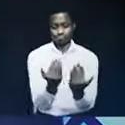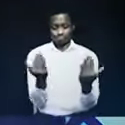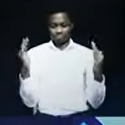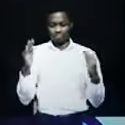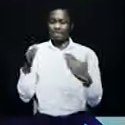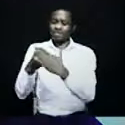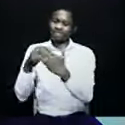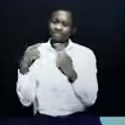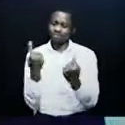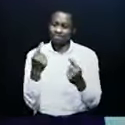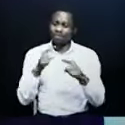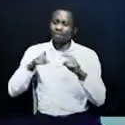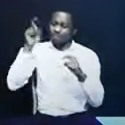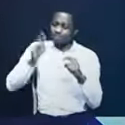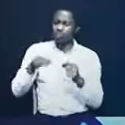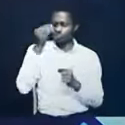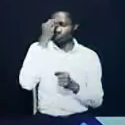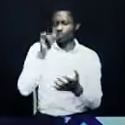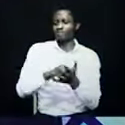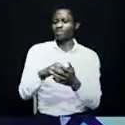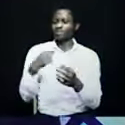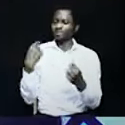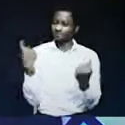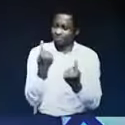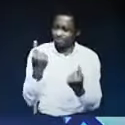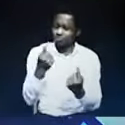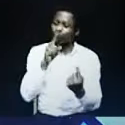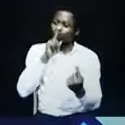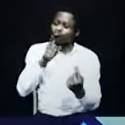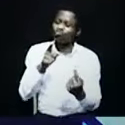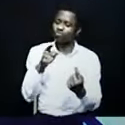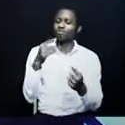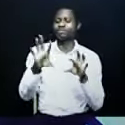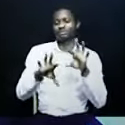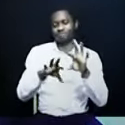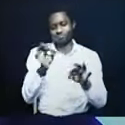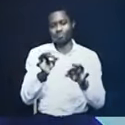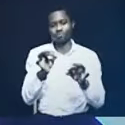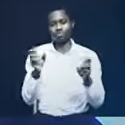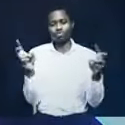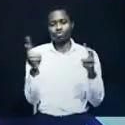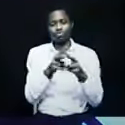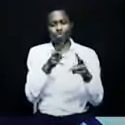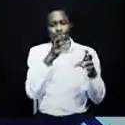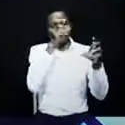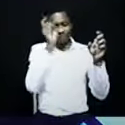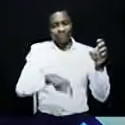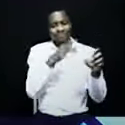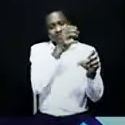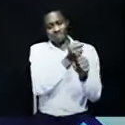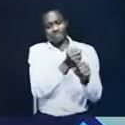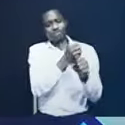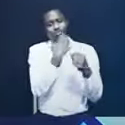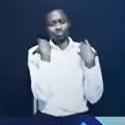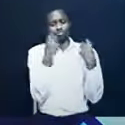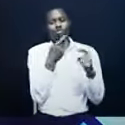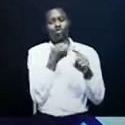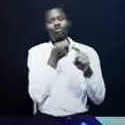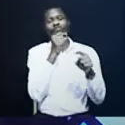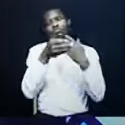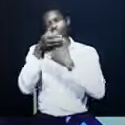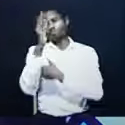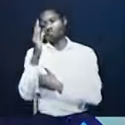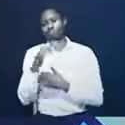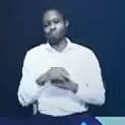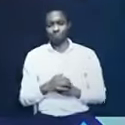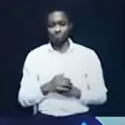we need to draw some strength from the mighty one. So this brings me to